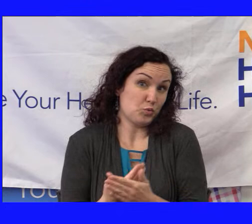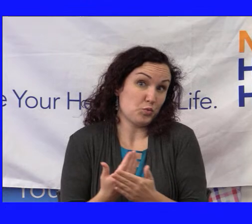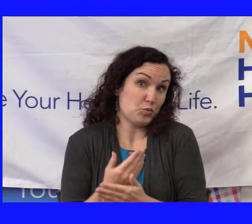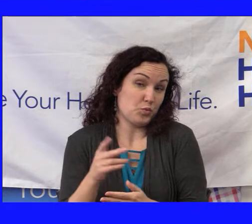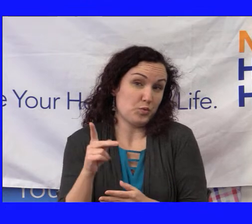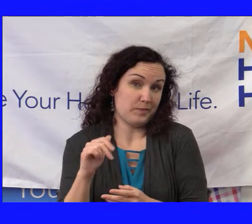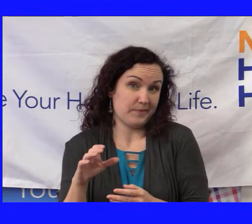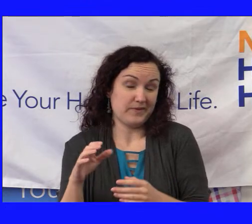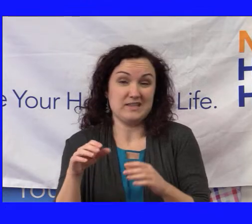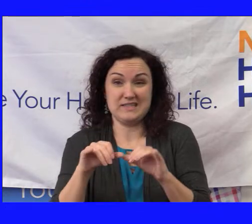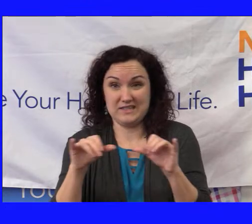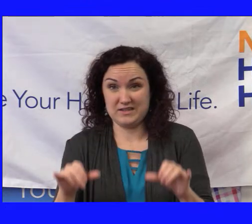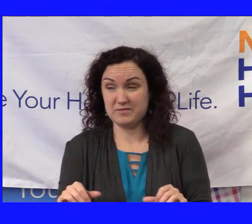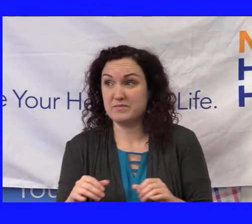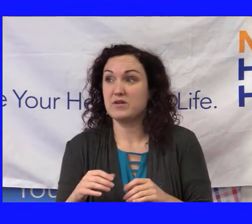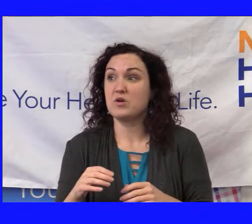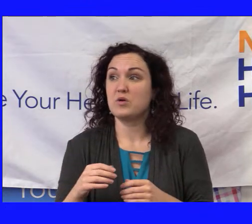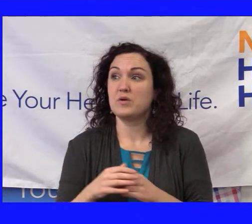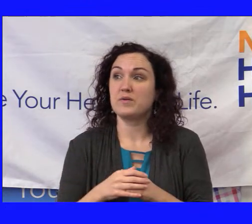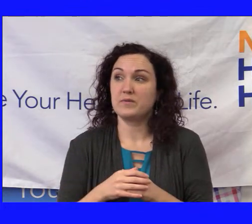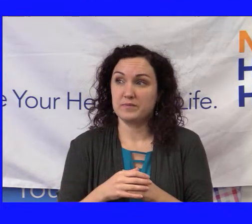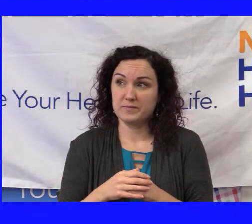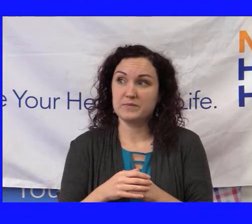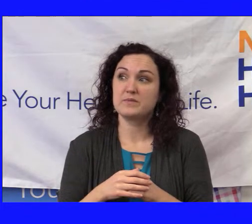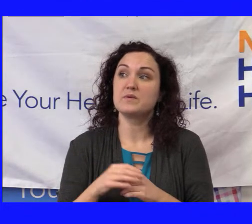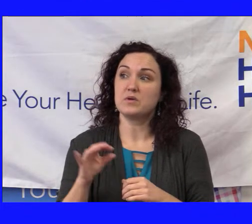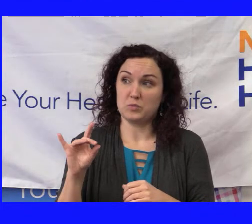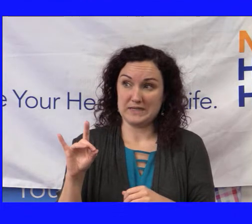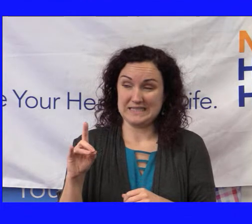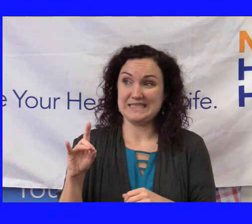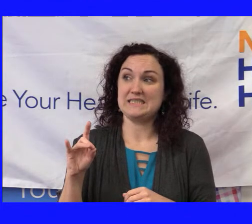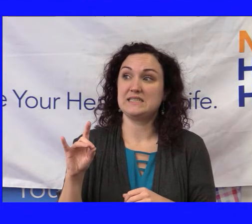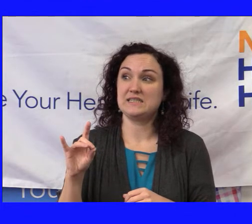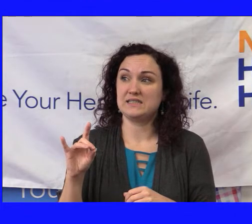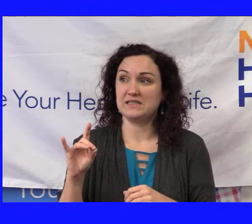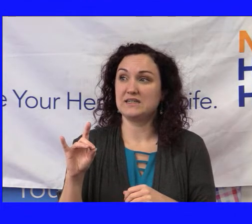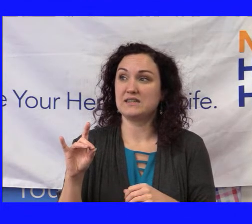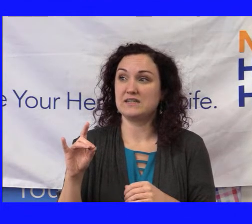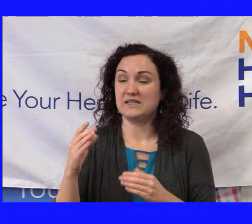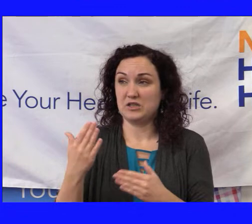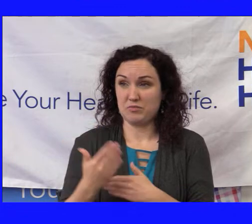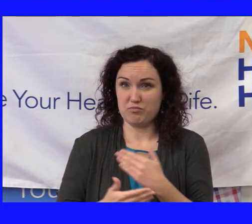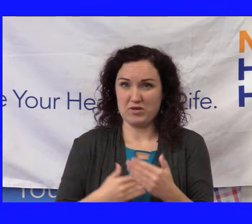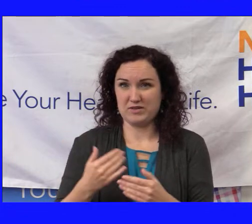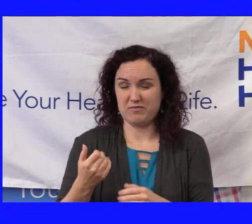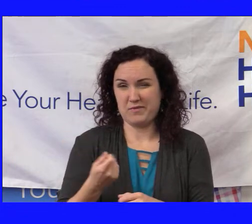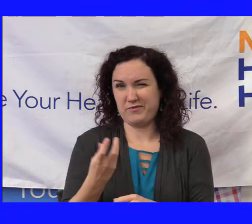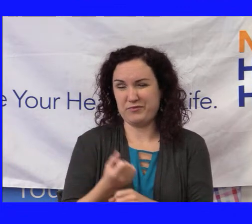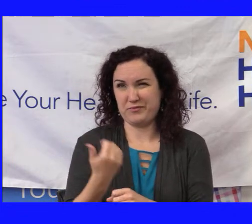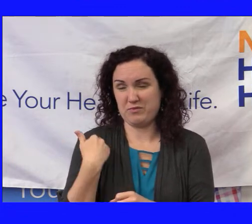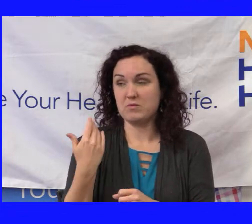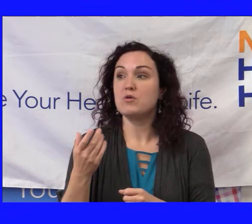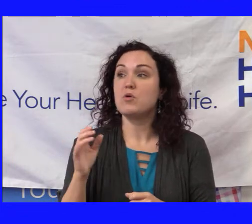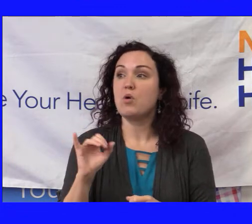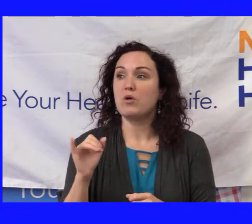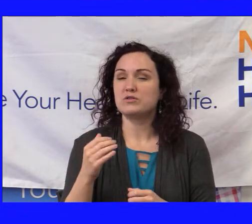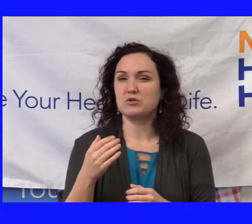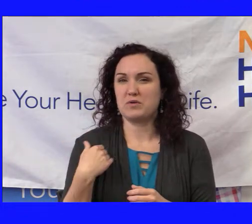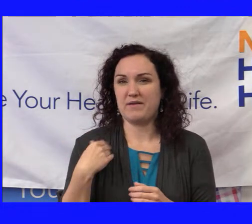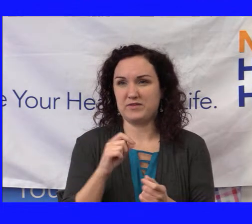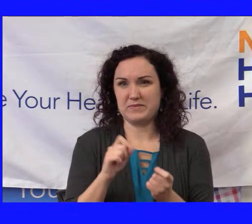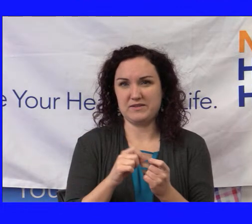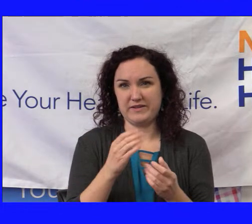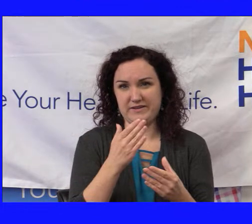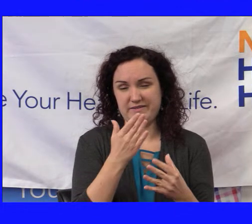have to perform an entire quality assurance on that import, which we did the process from a few years ago. There's also files